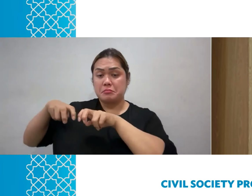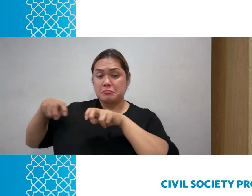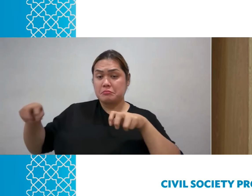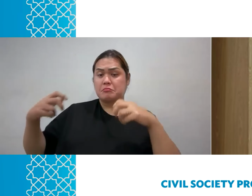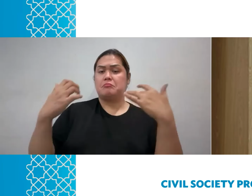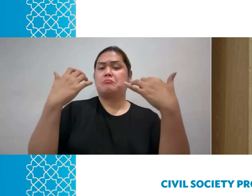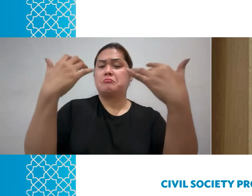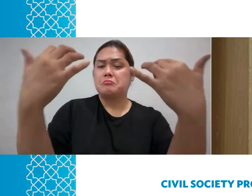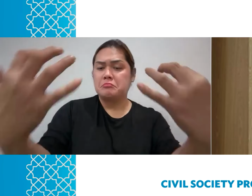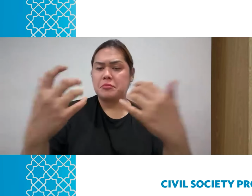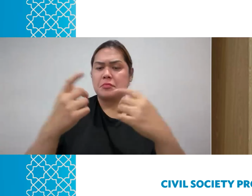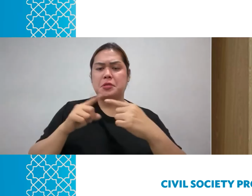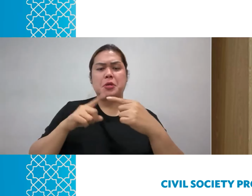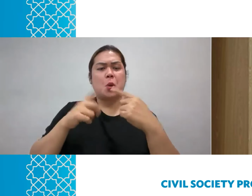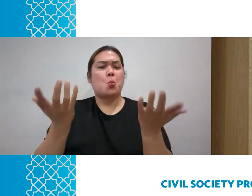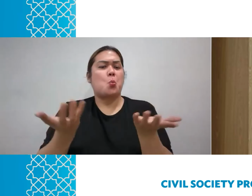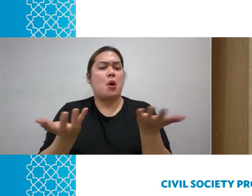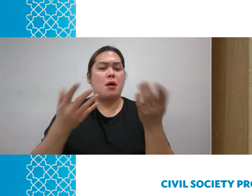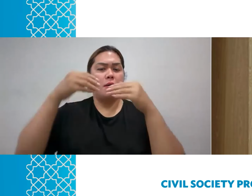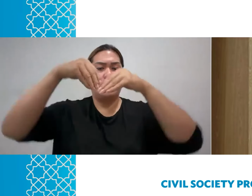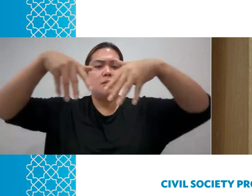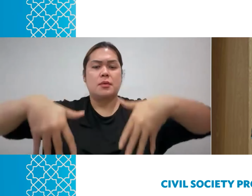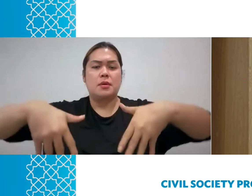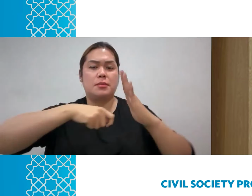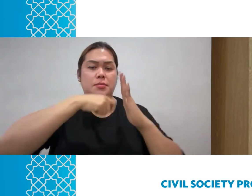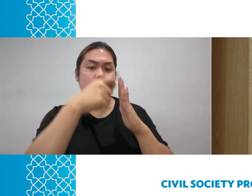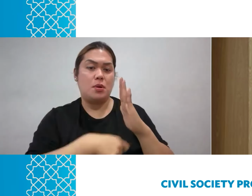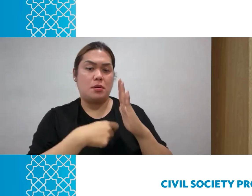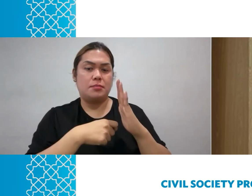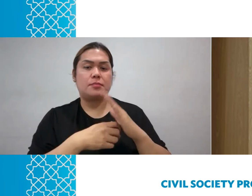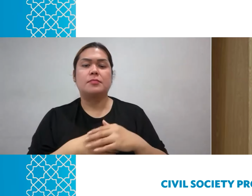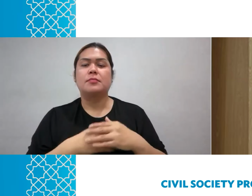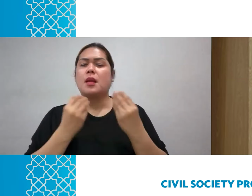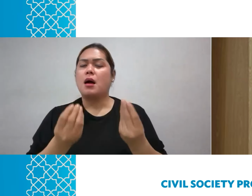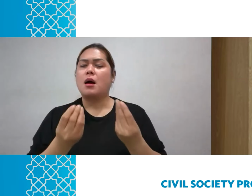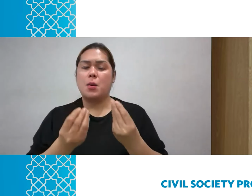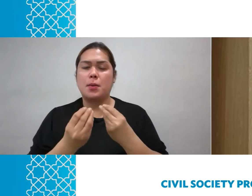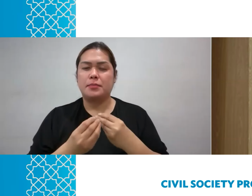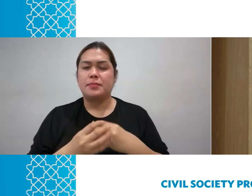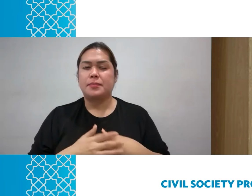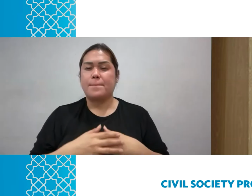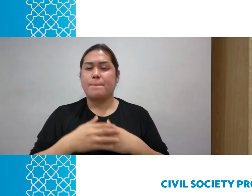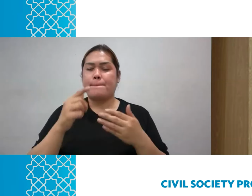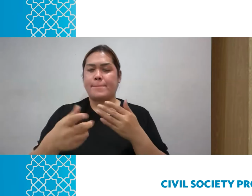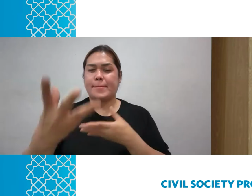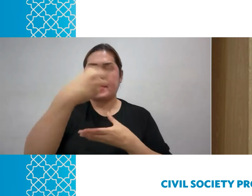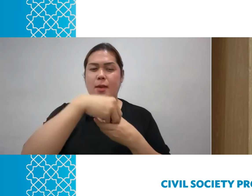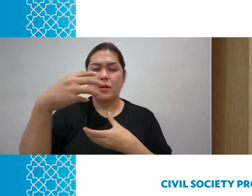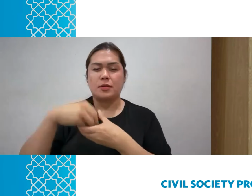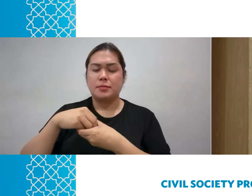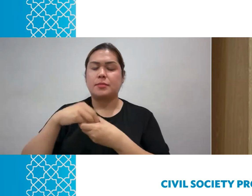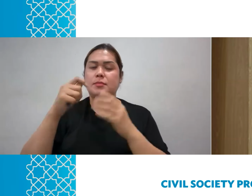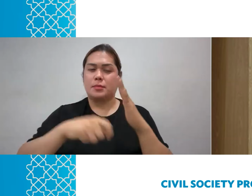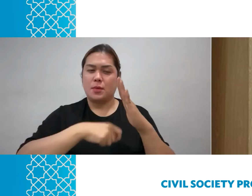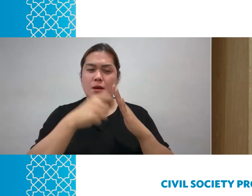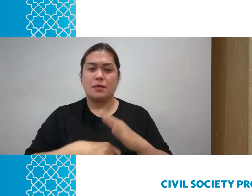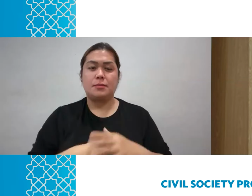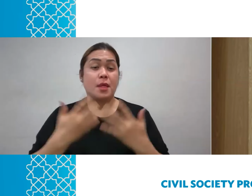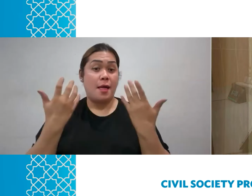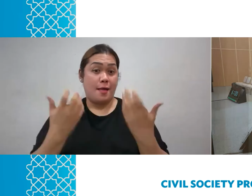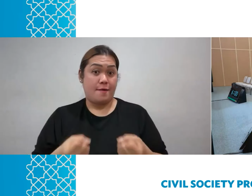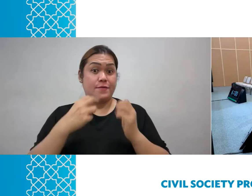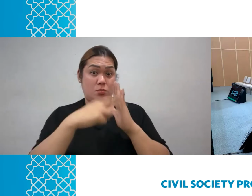bank programming. And in fact, all of the parties involved in the design of that program have a role to keep making noise about what